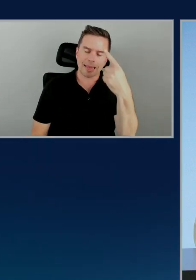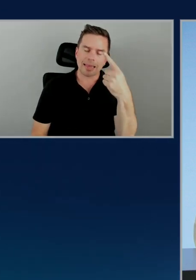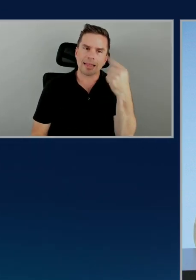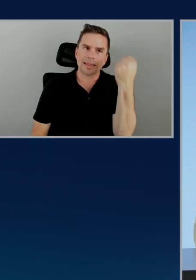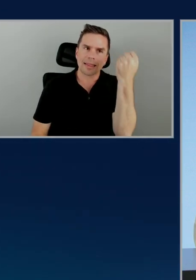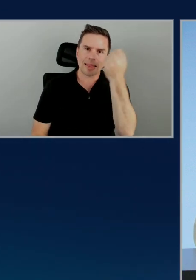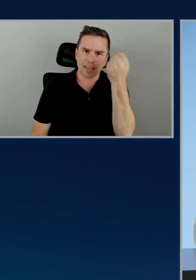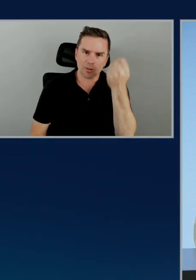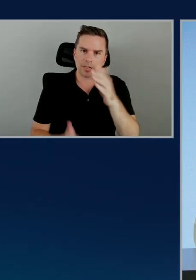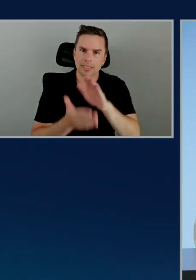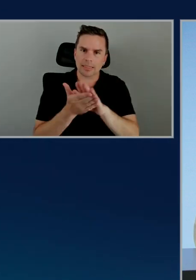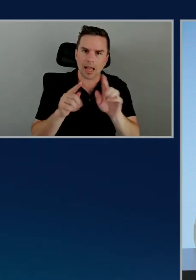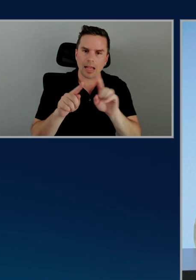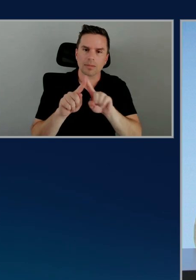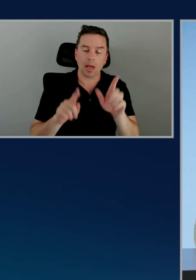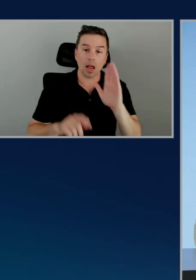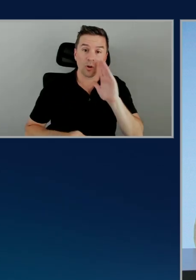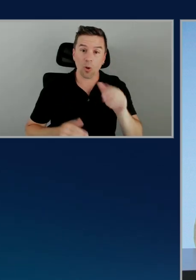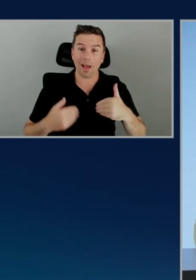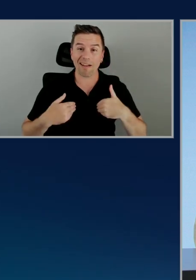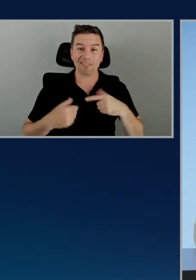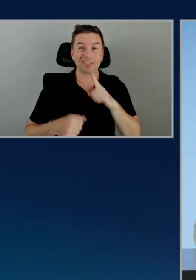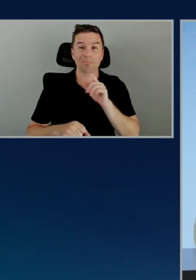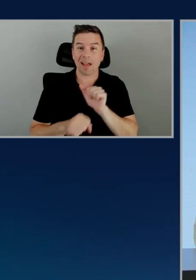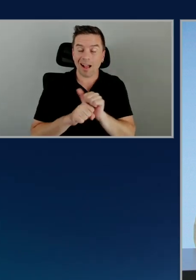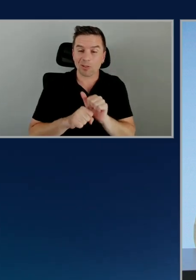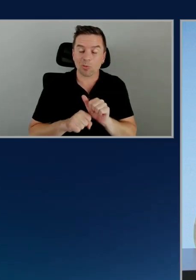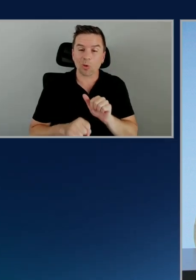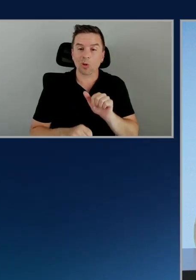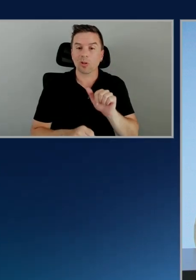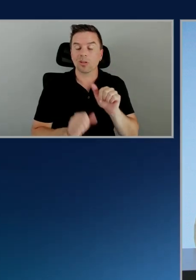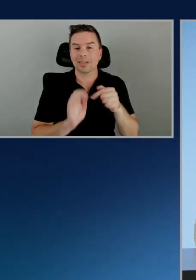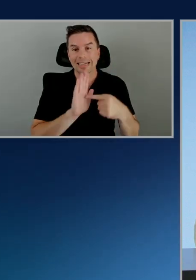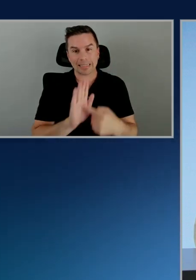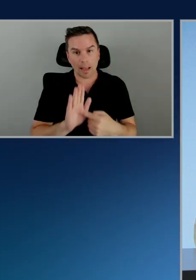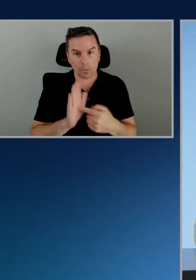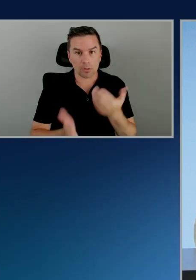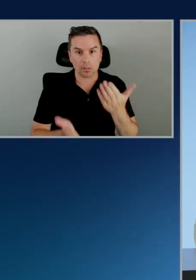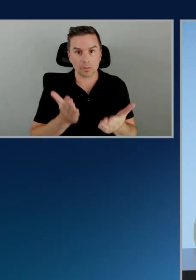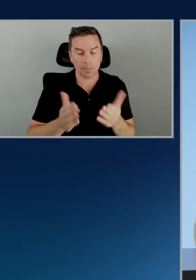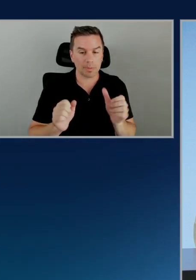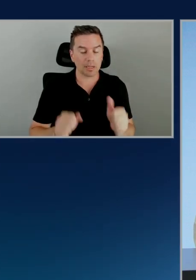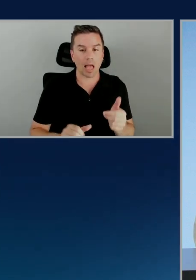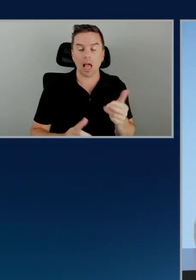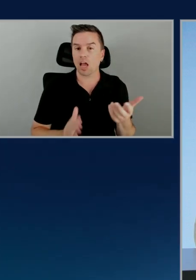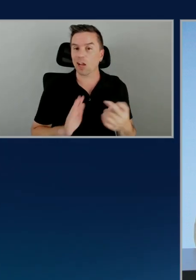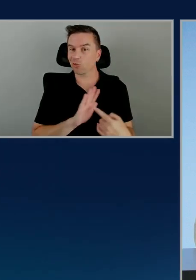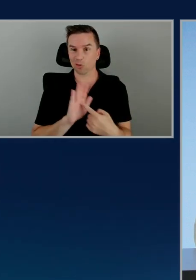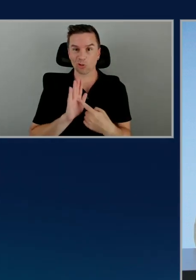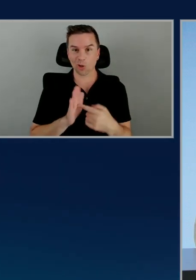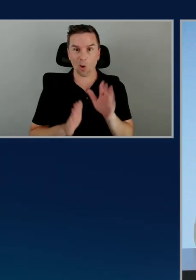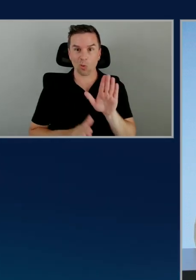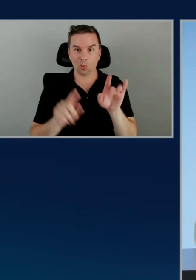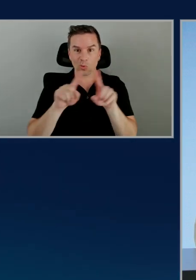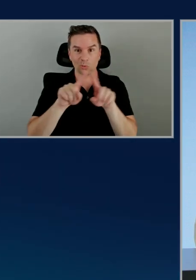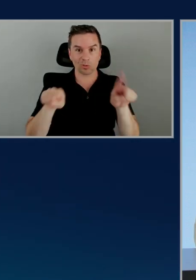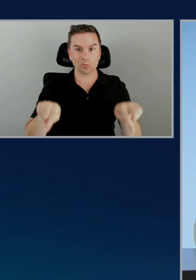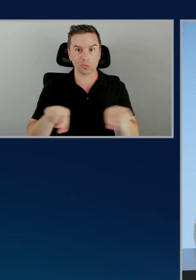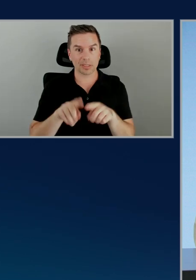got some actual, example workloads. Maybe Absolutely. we should jump in and show what's on your screen already.